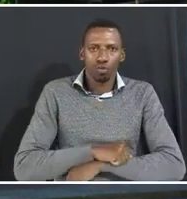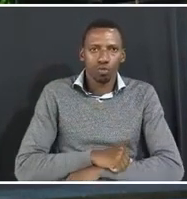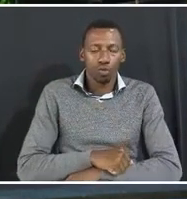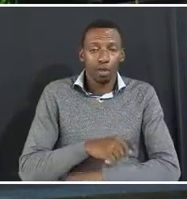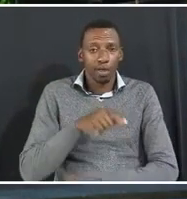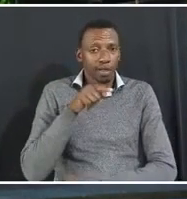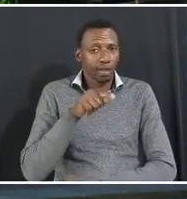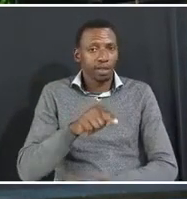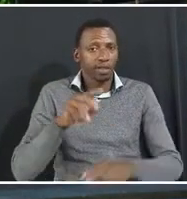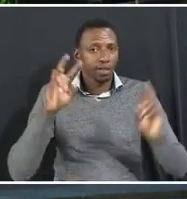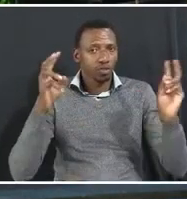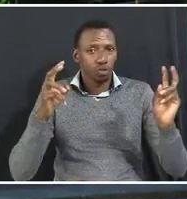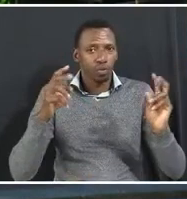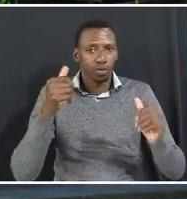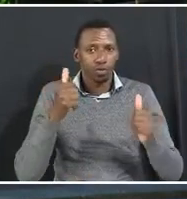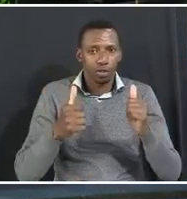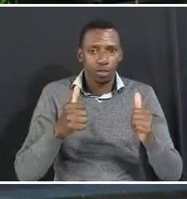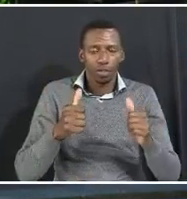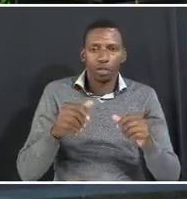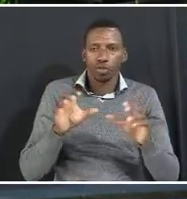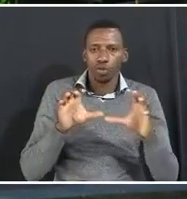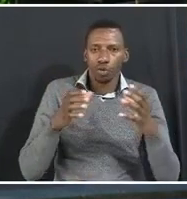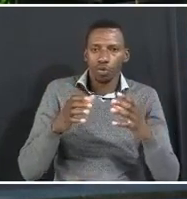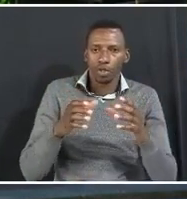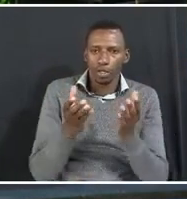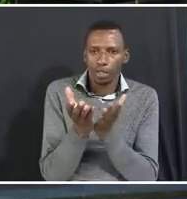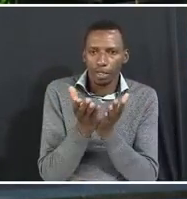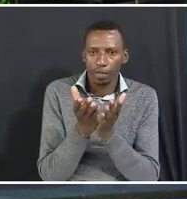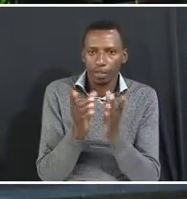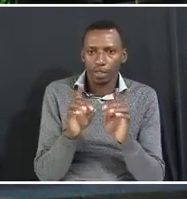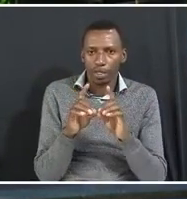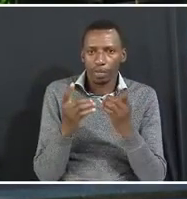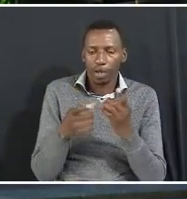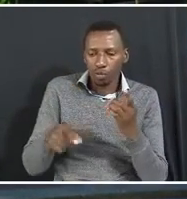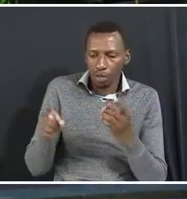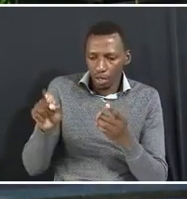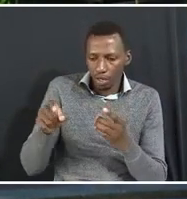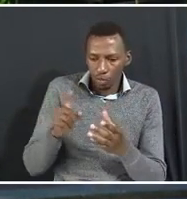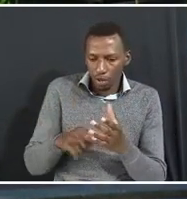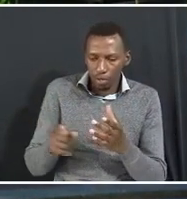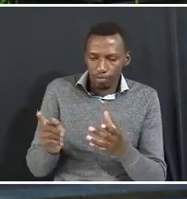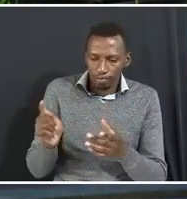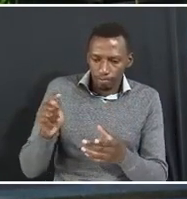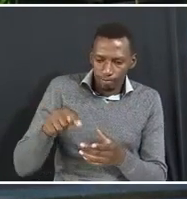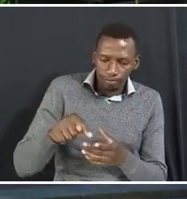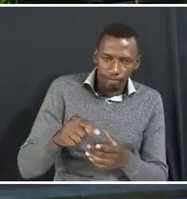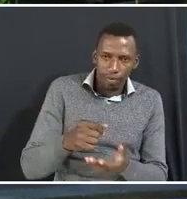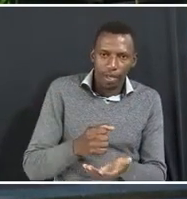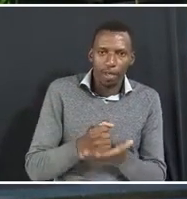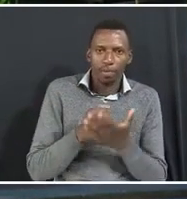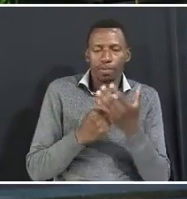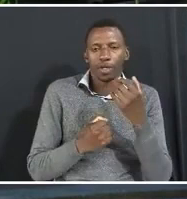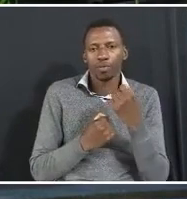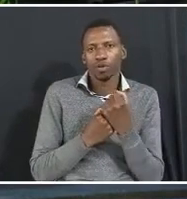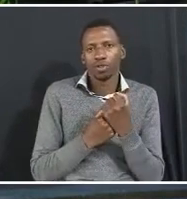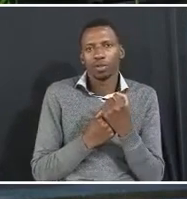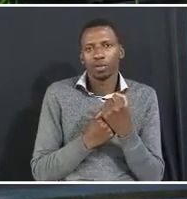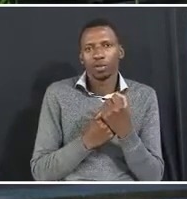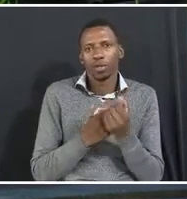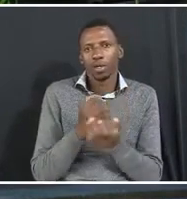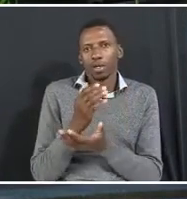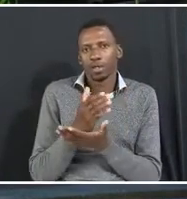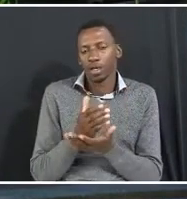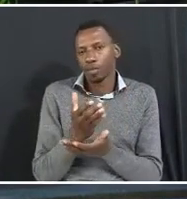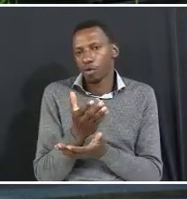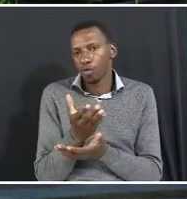as a community service department, we need to come in and actually assist and support. Some of them are